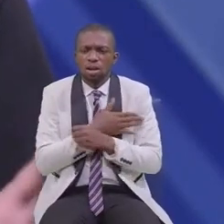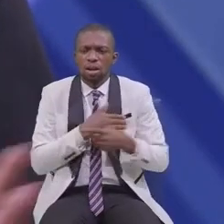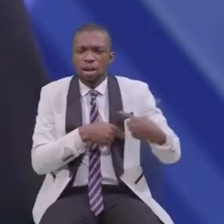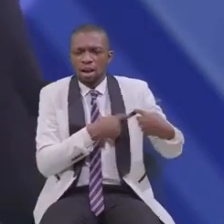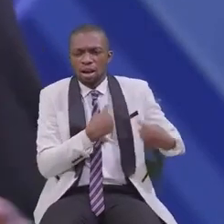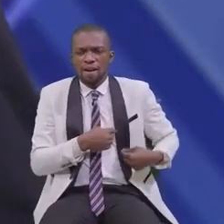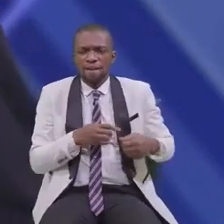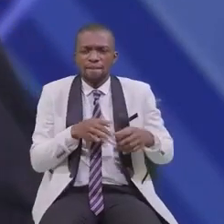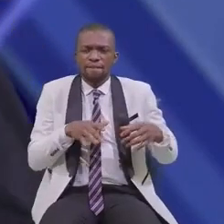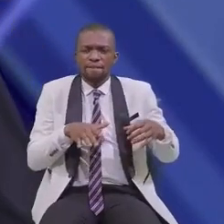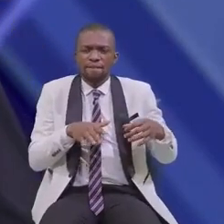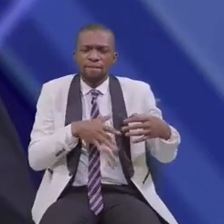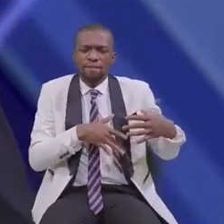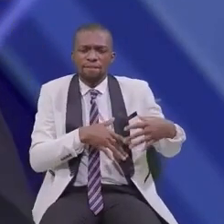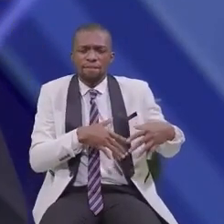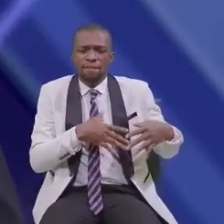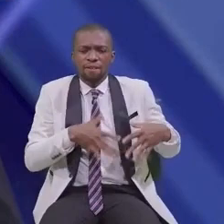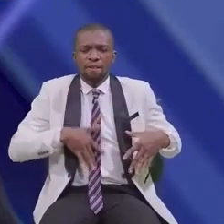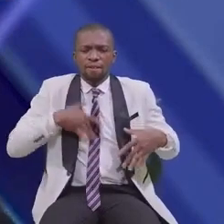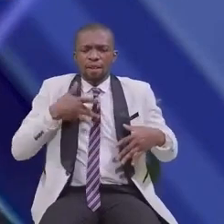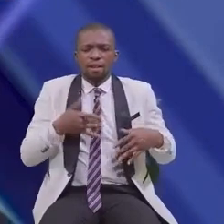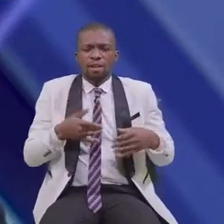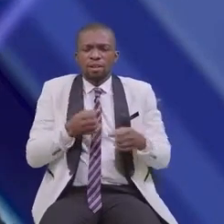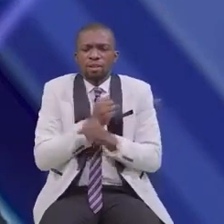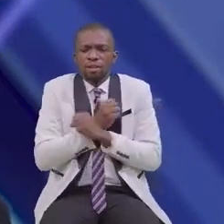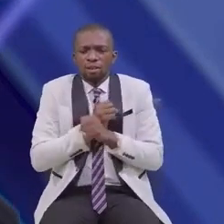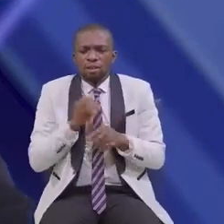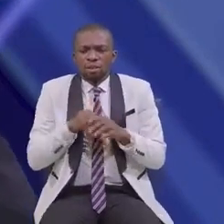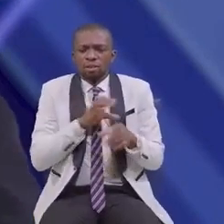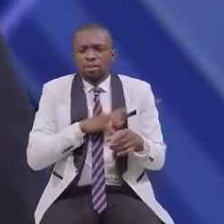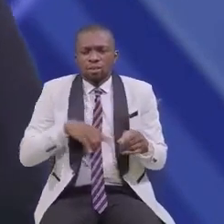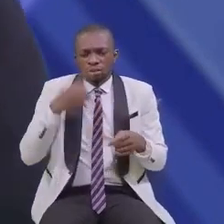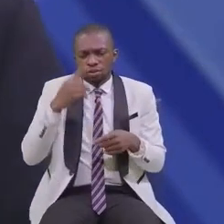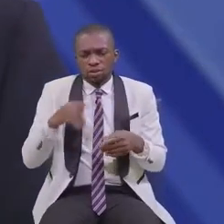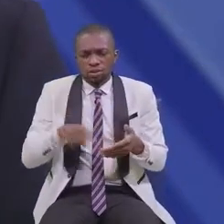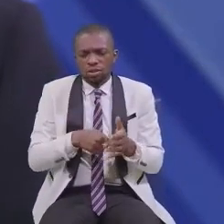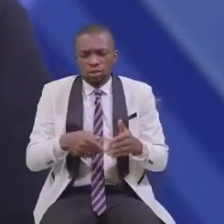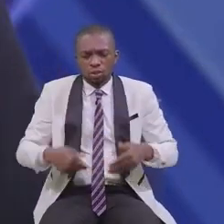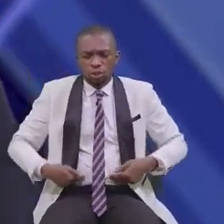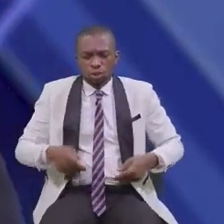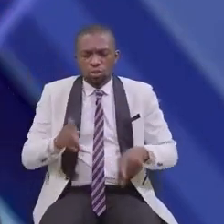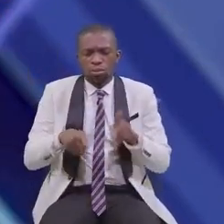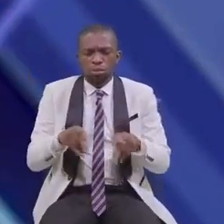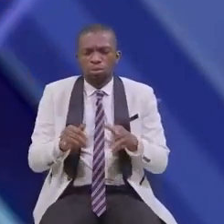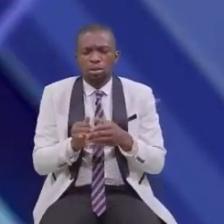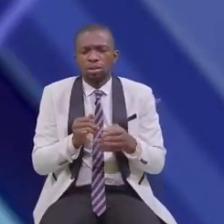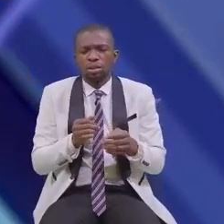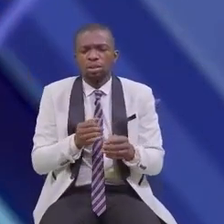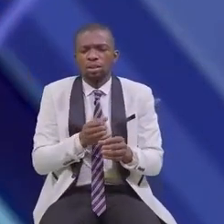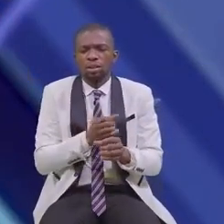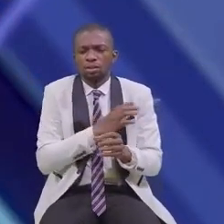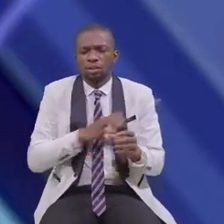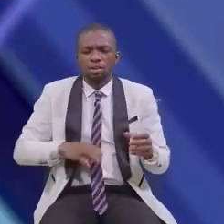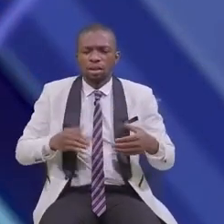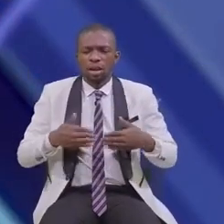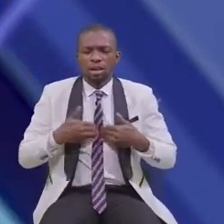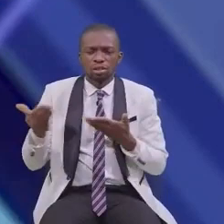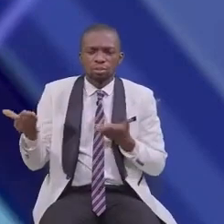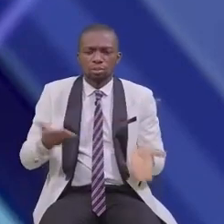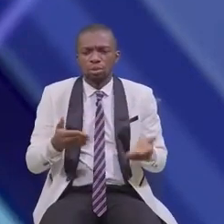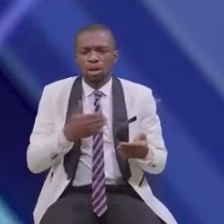for these souls that the Lord has died for. And we need the grace to do more for the Lord at